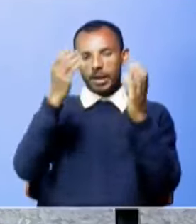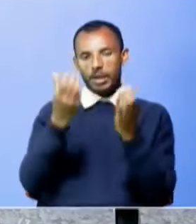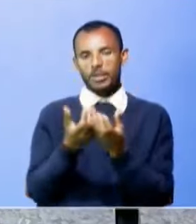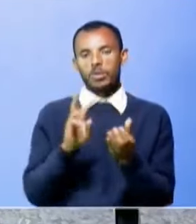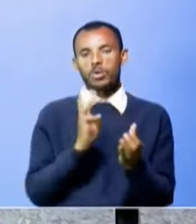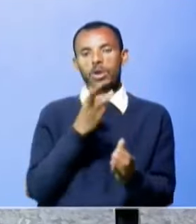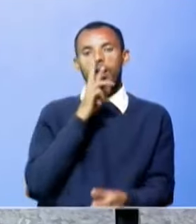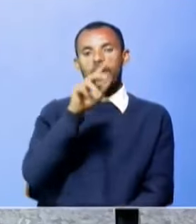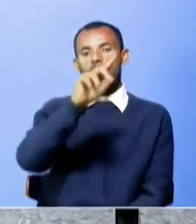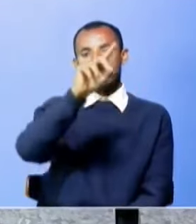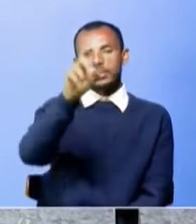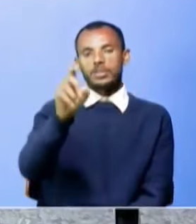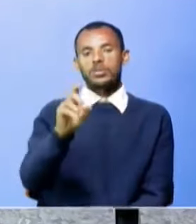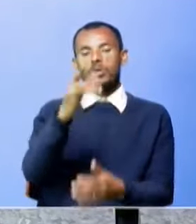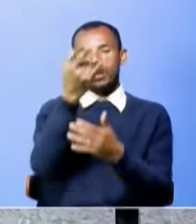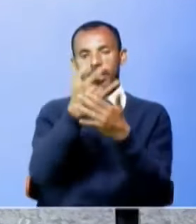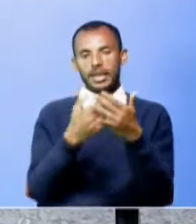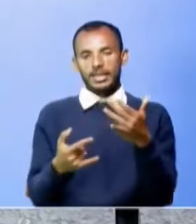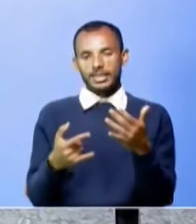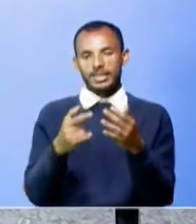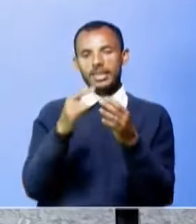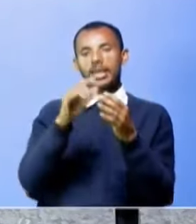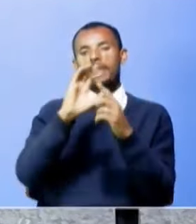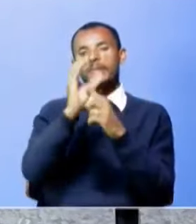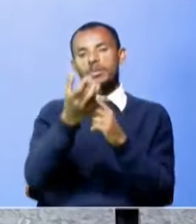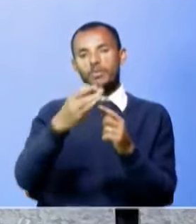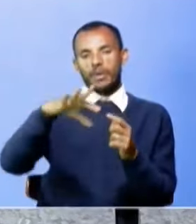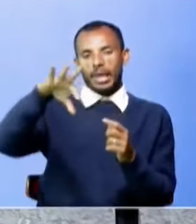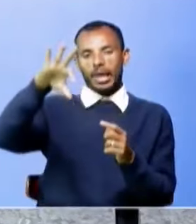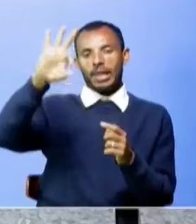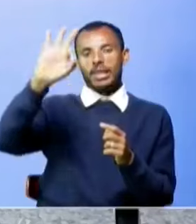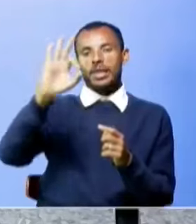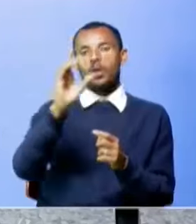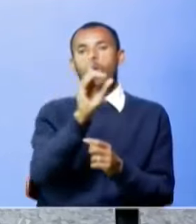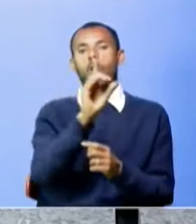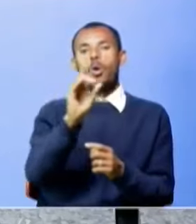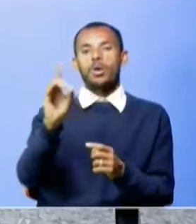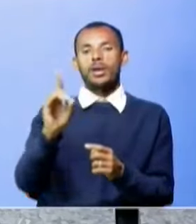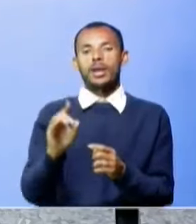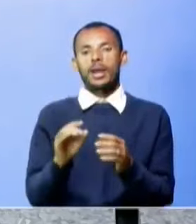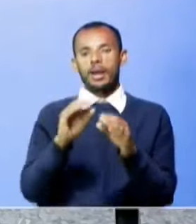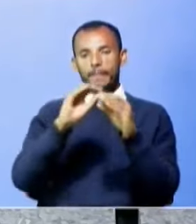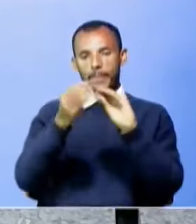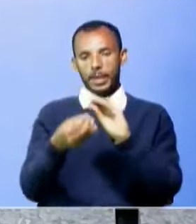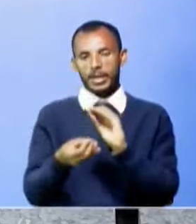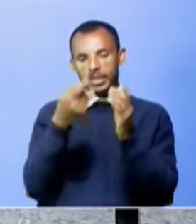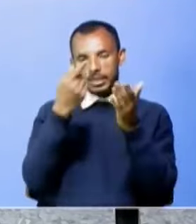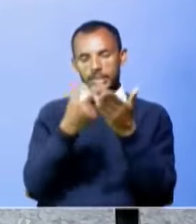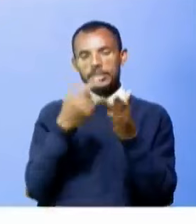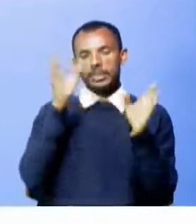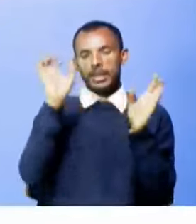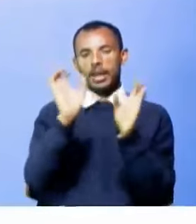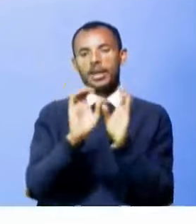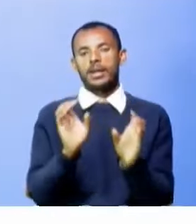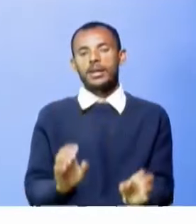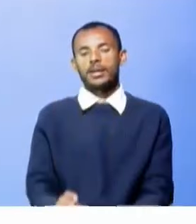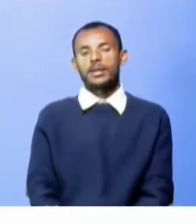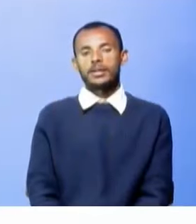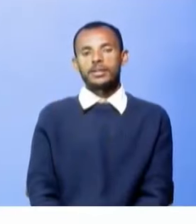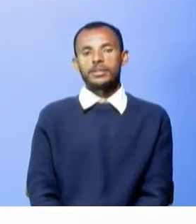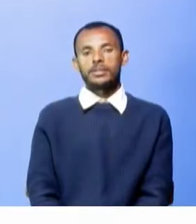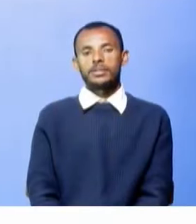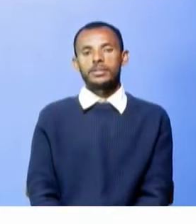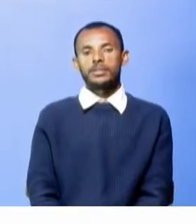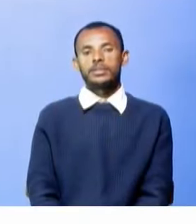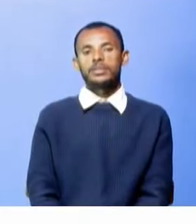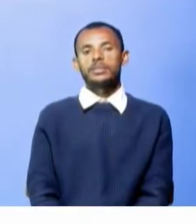we are asked to list the events of getting an odd number from these cards. So